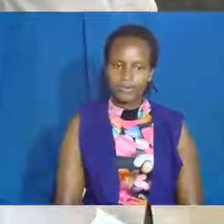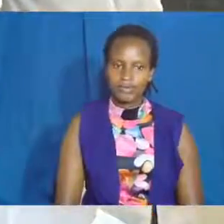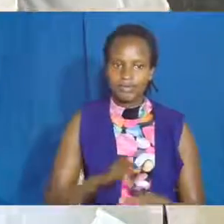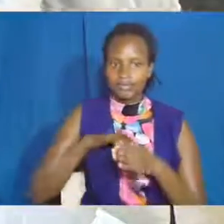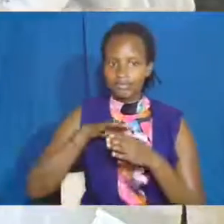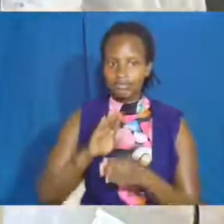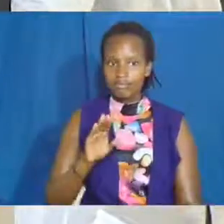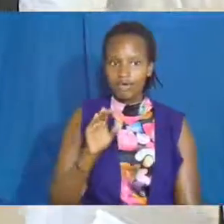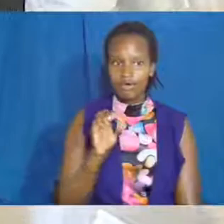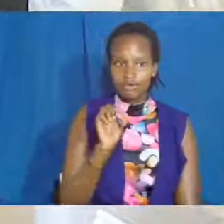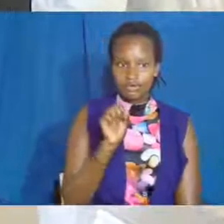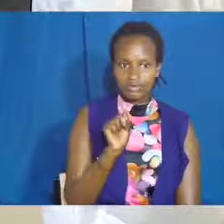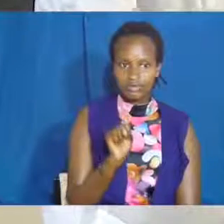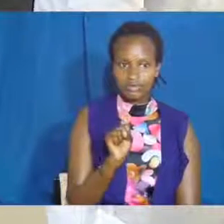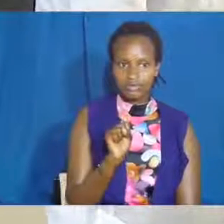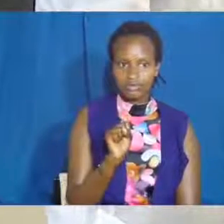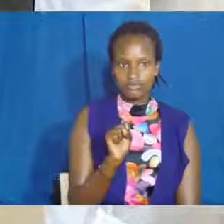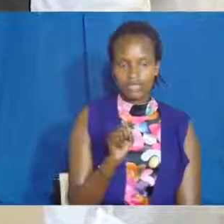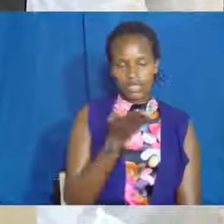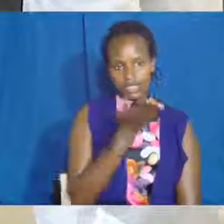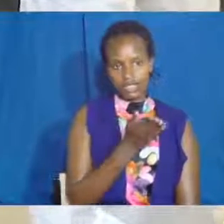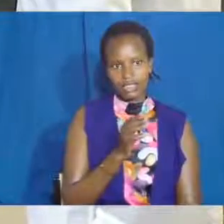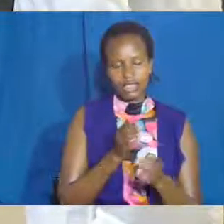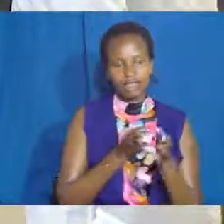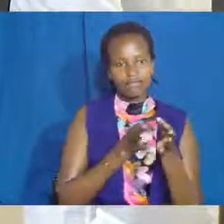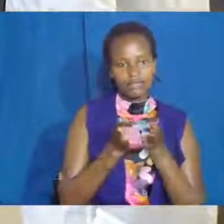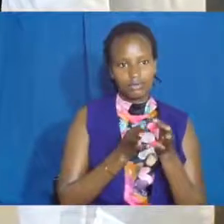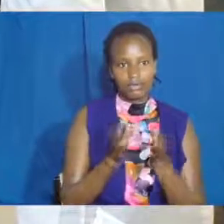more solutes. This one indicates the solutes.